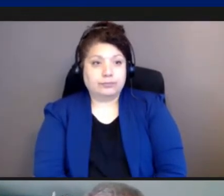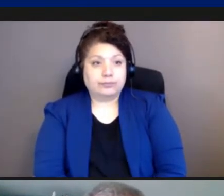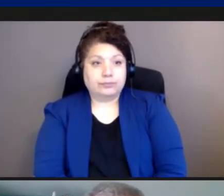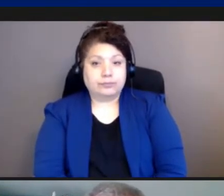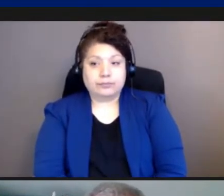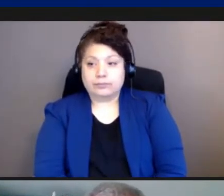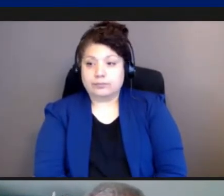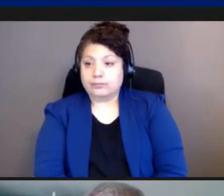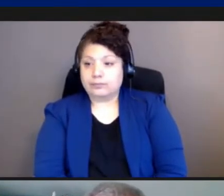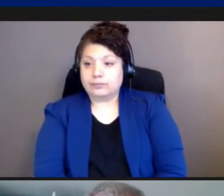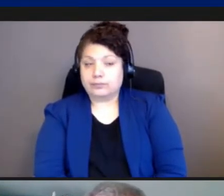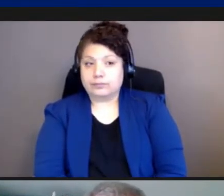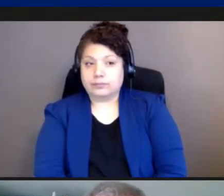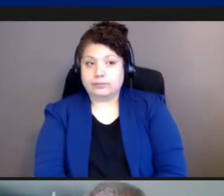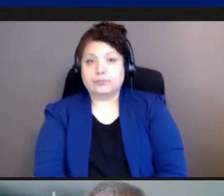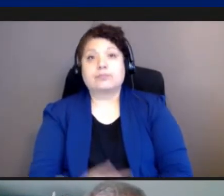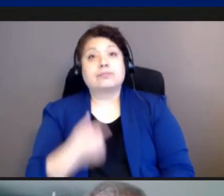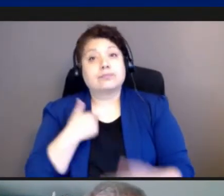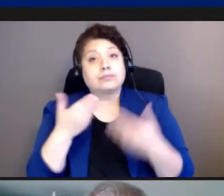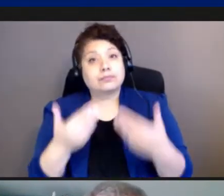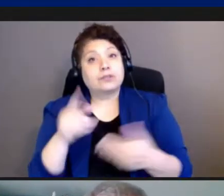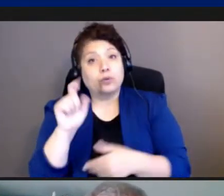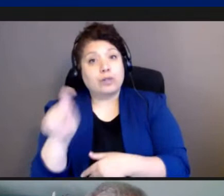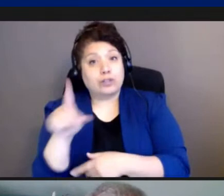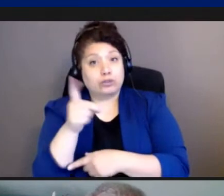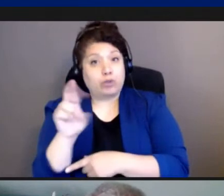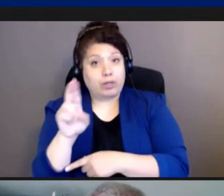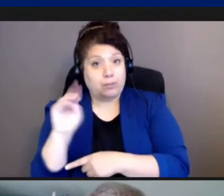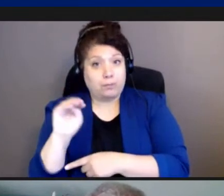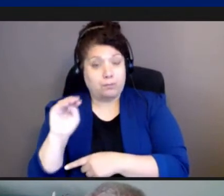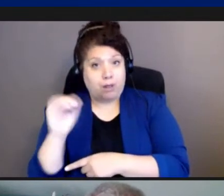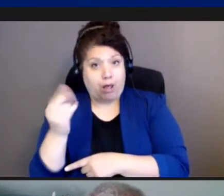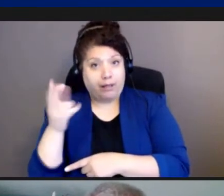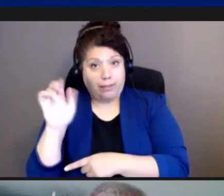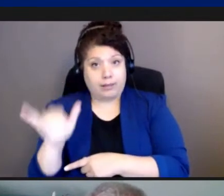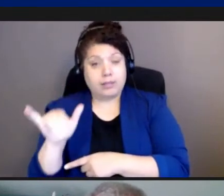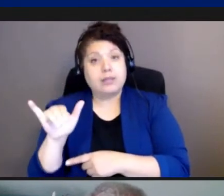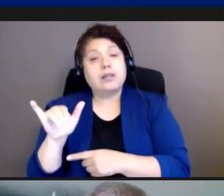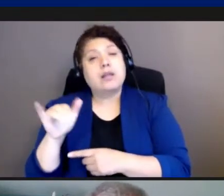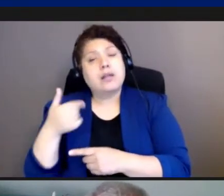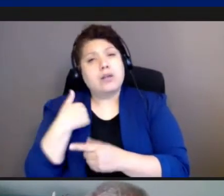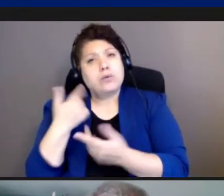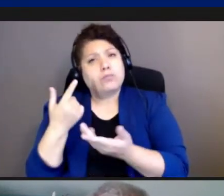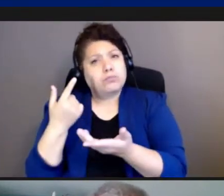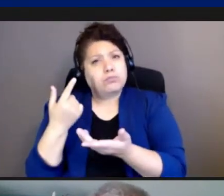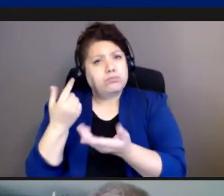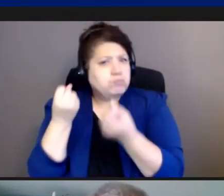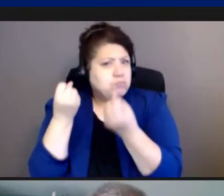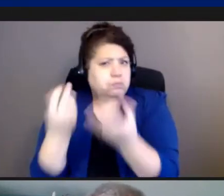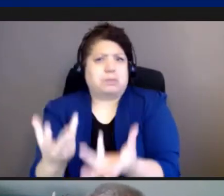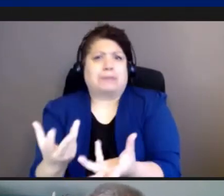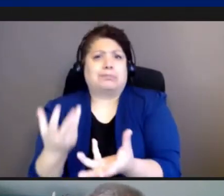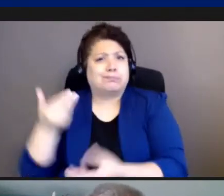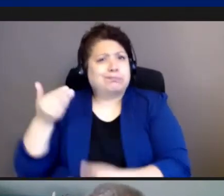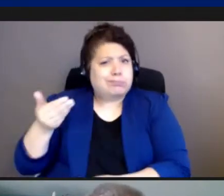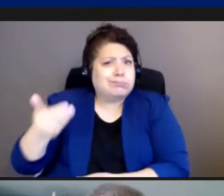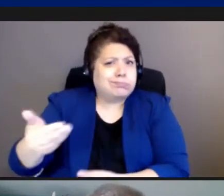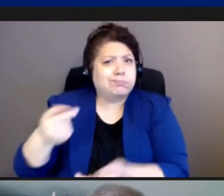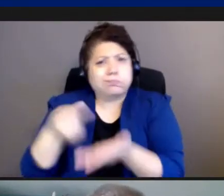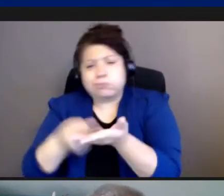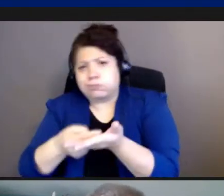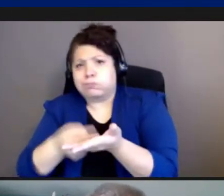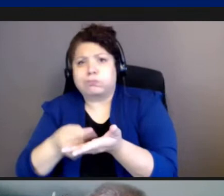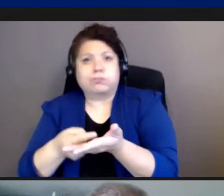Bonjour. The question is for Dr. Malaki. We've talked a lot of times about the difficulty to